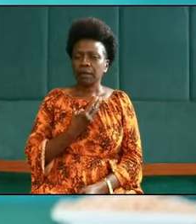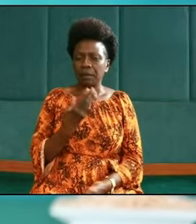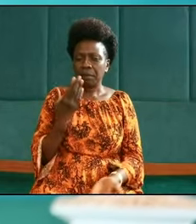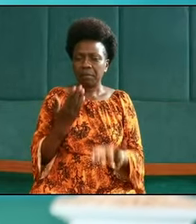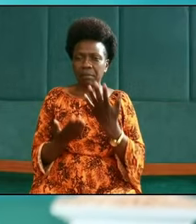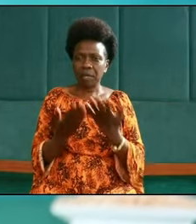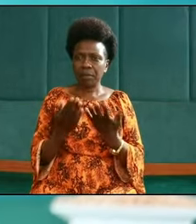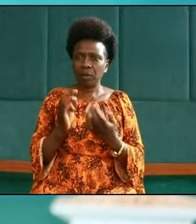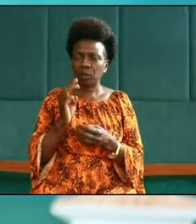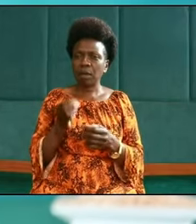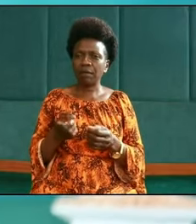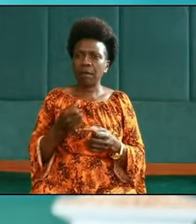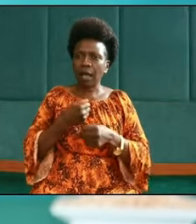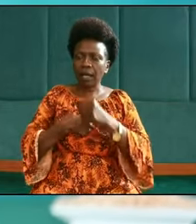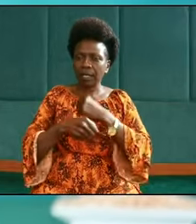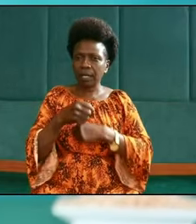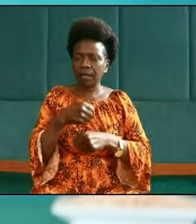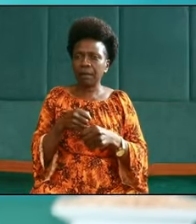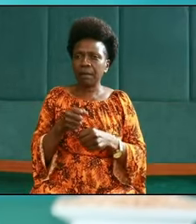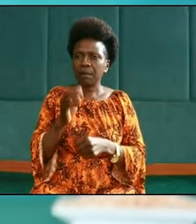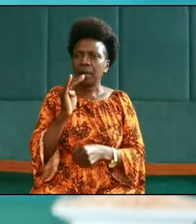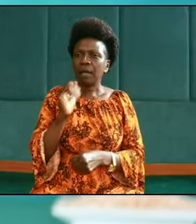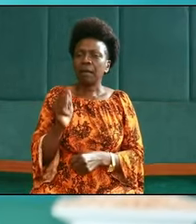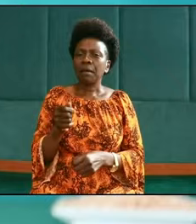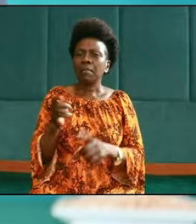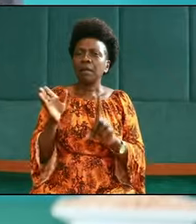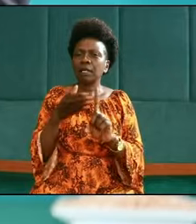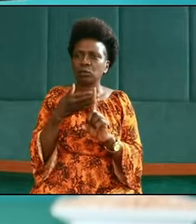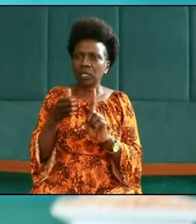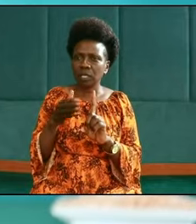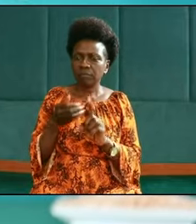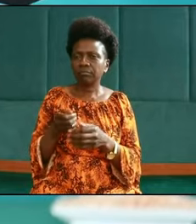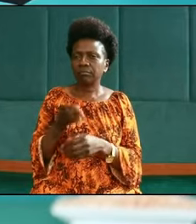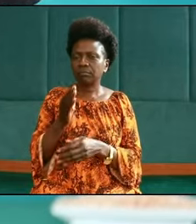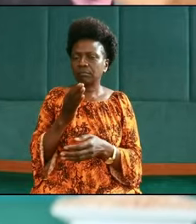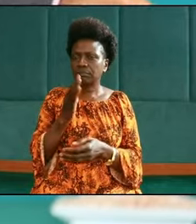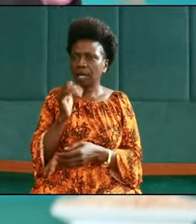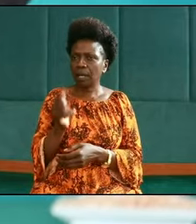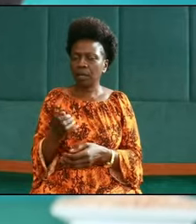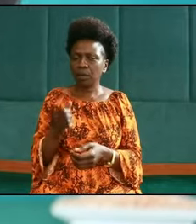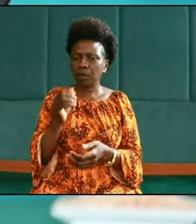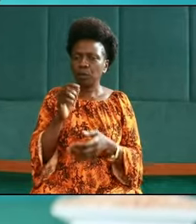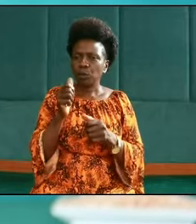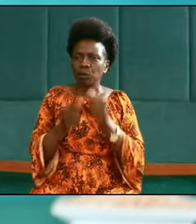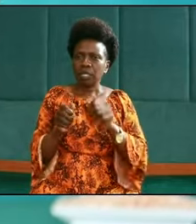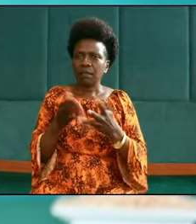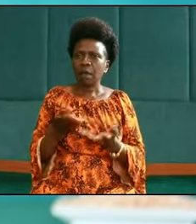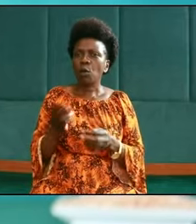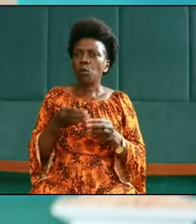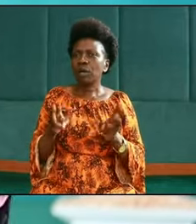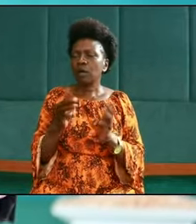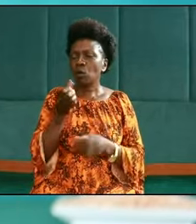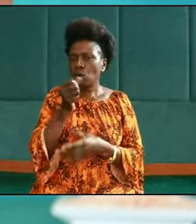acted by persuasion, by whichever way, or